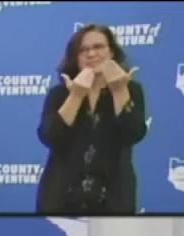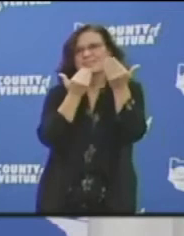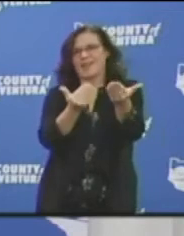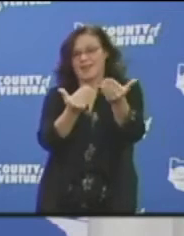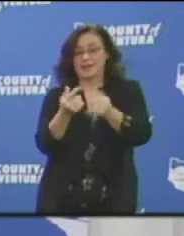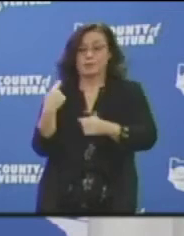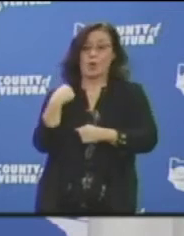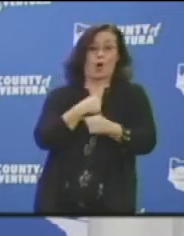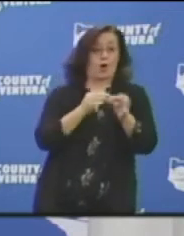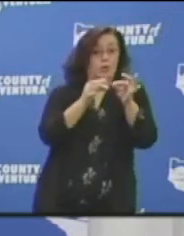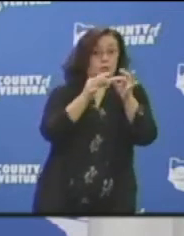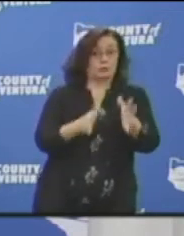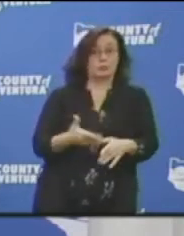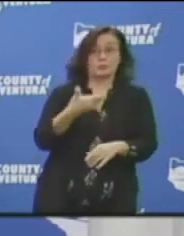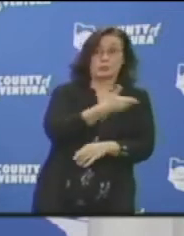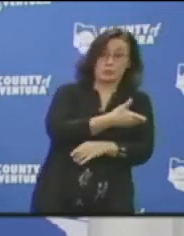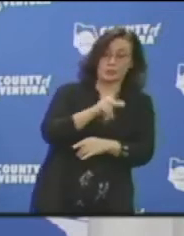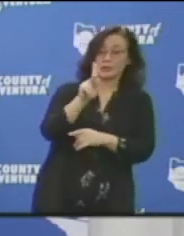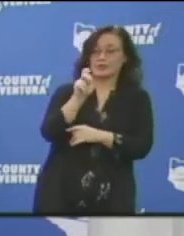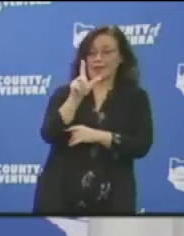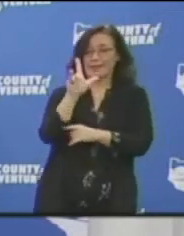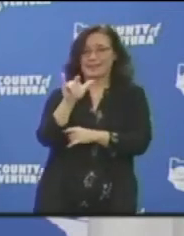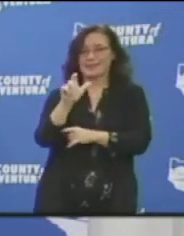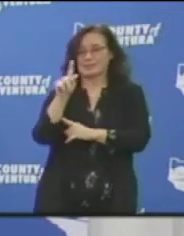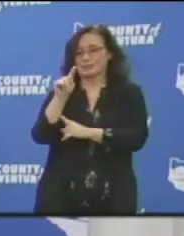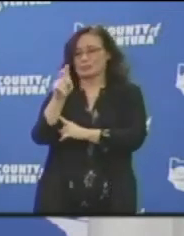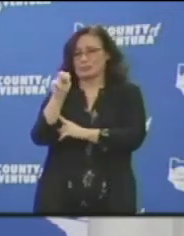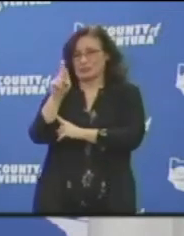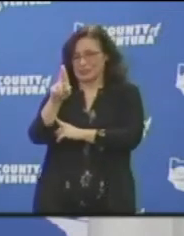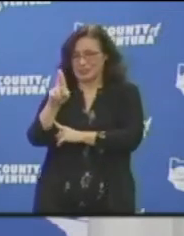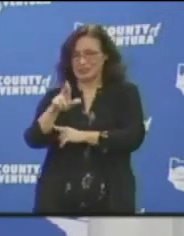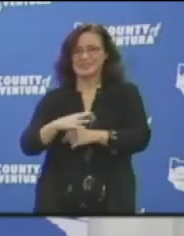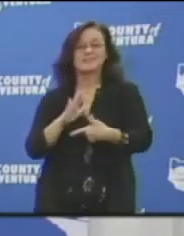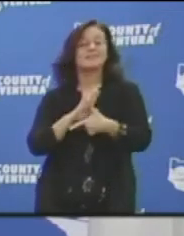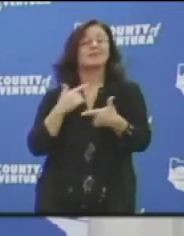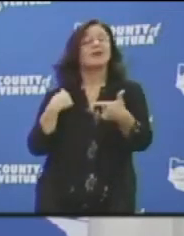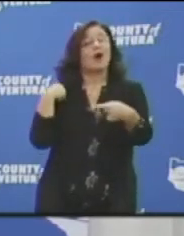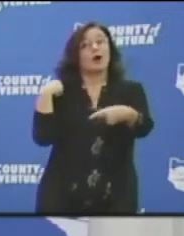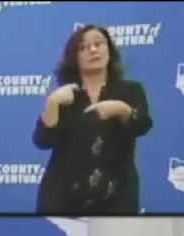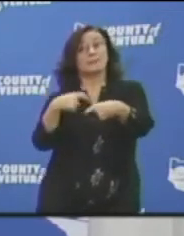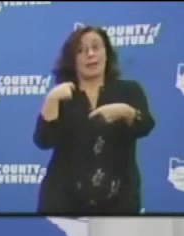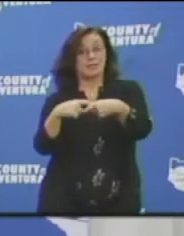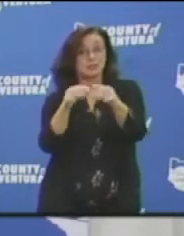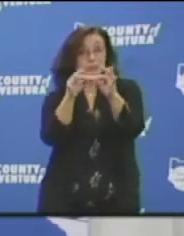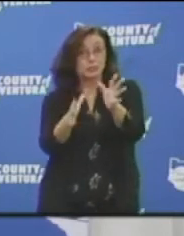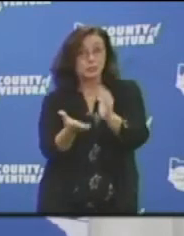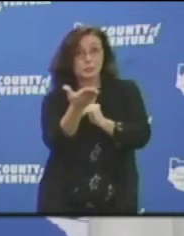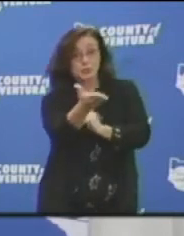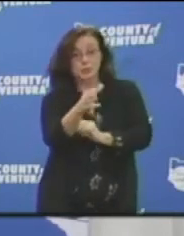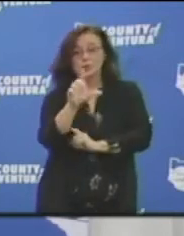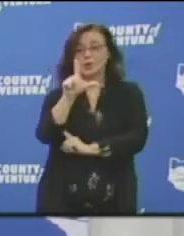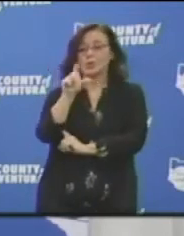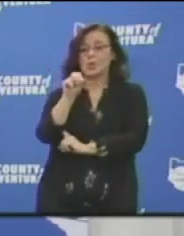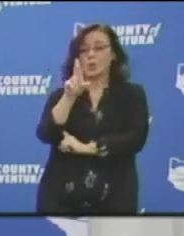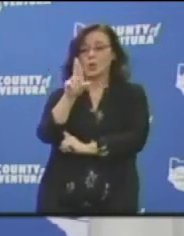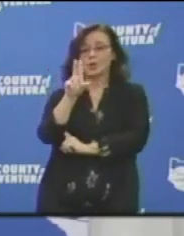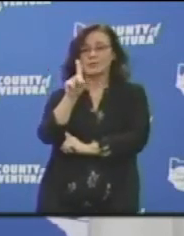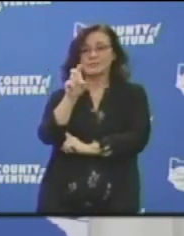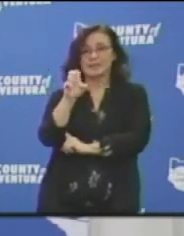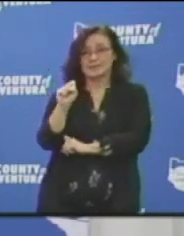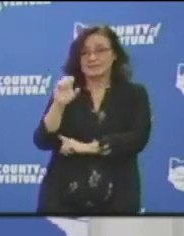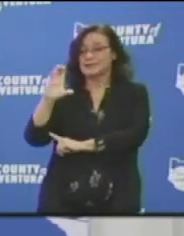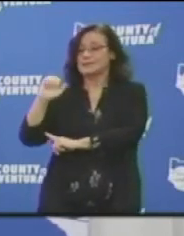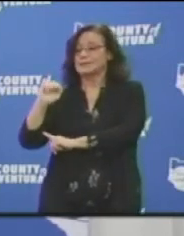Sign Language interpreter, Kelly Turner, our Spanish language interpreter, Lourdes